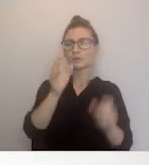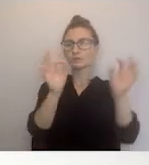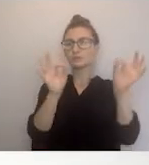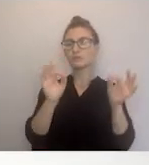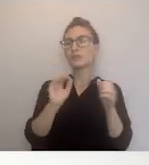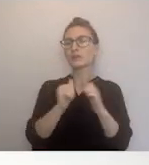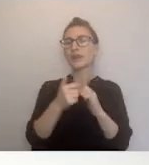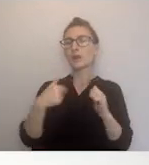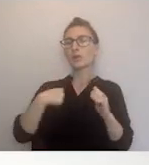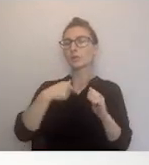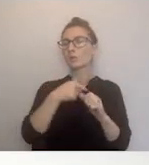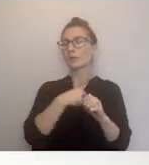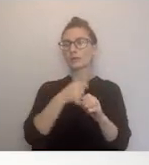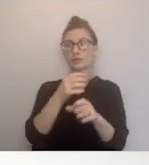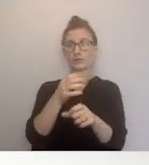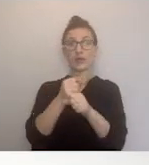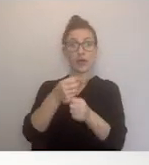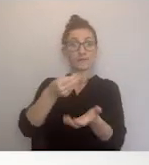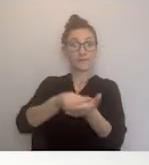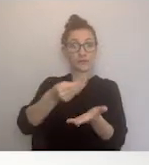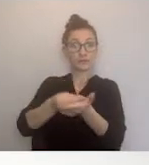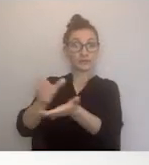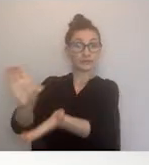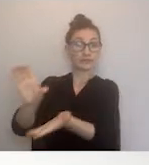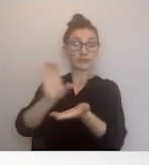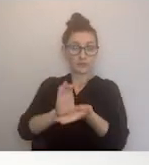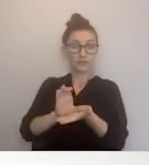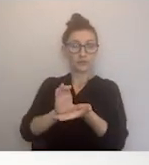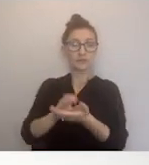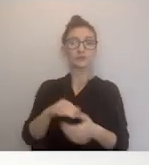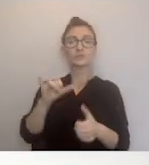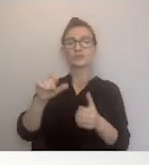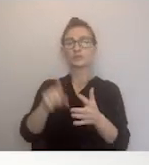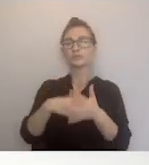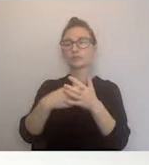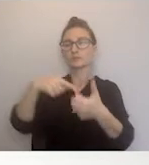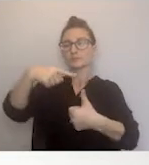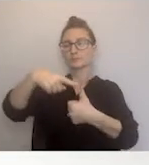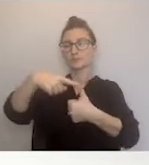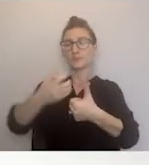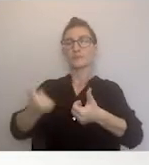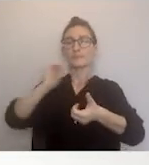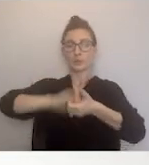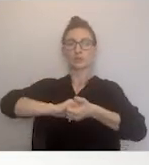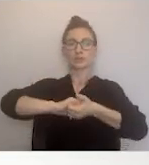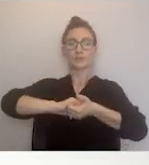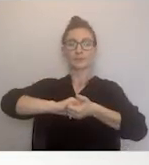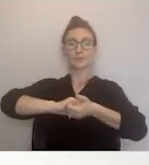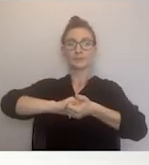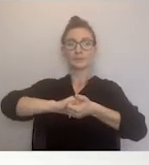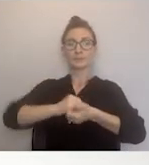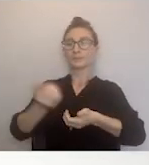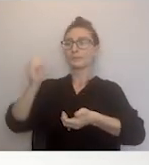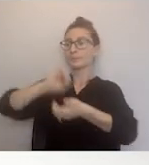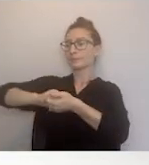how we kind of got funding and do a majority of the work with the different divisions in our community. So that begins with